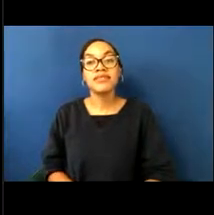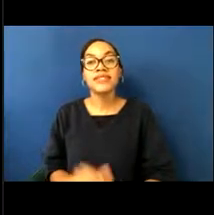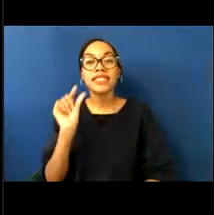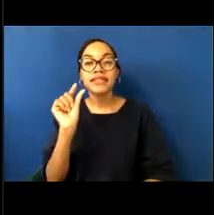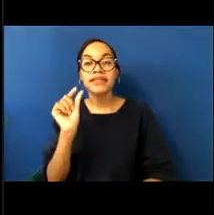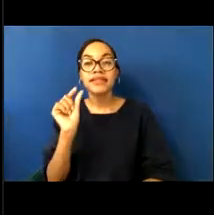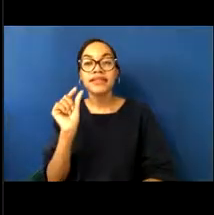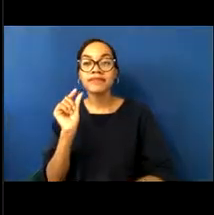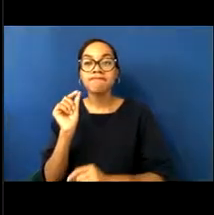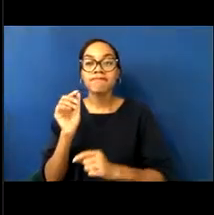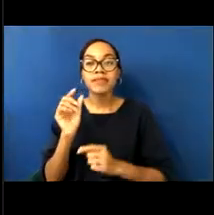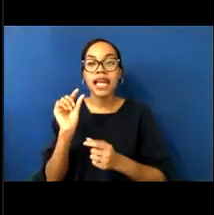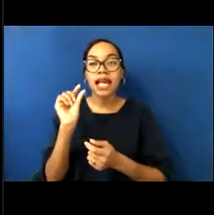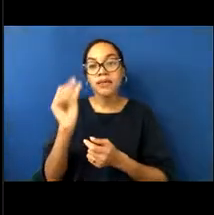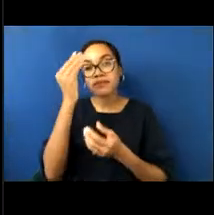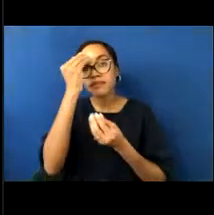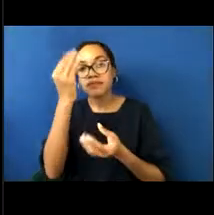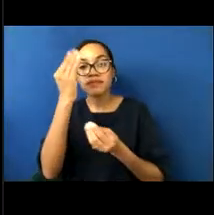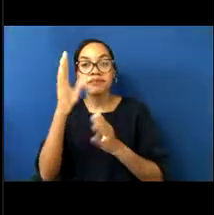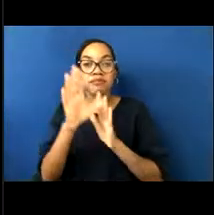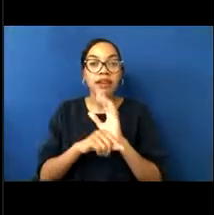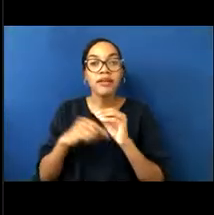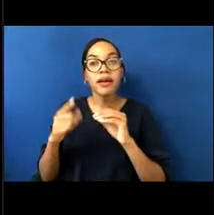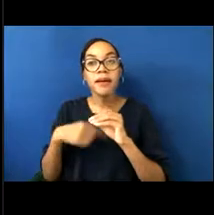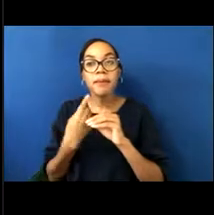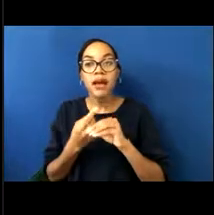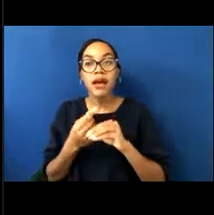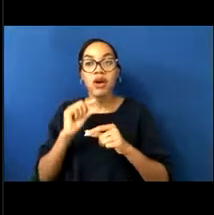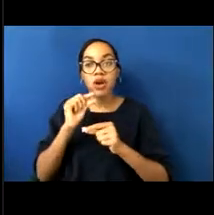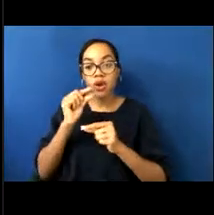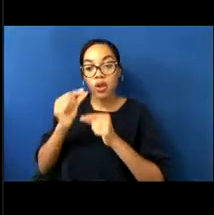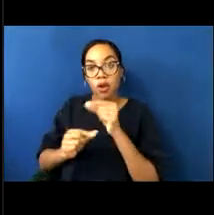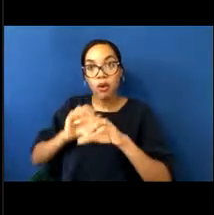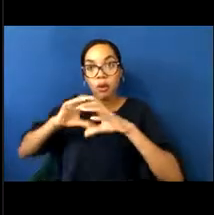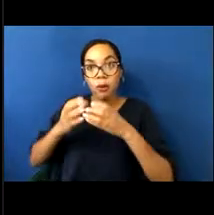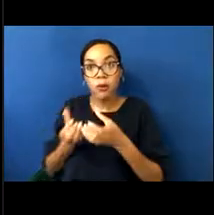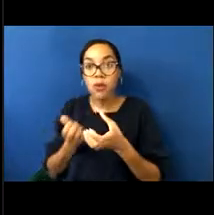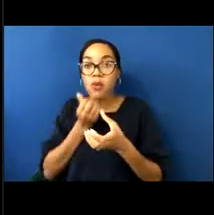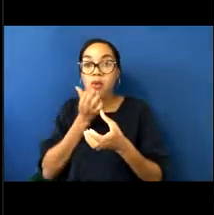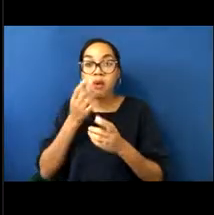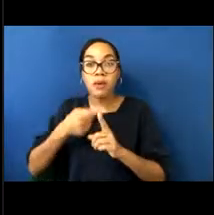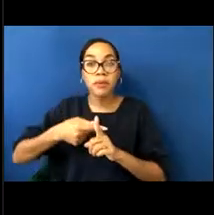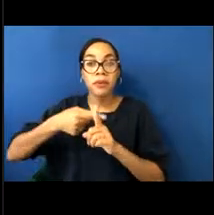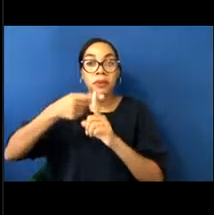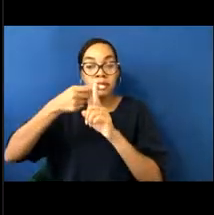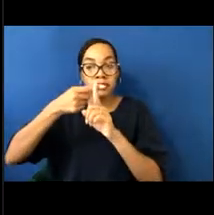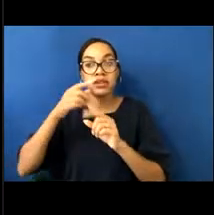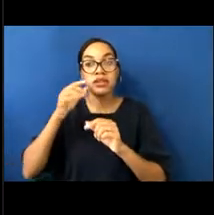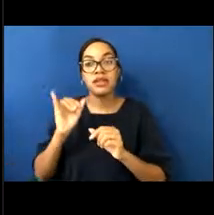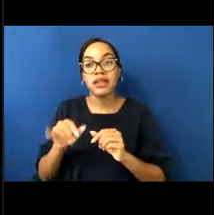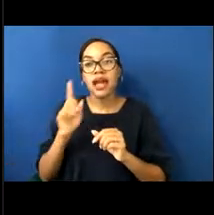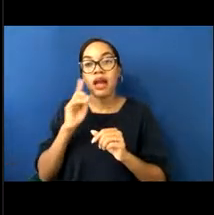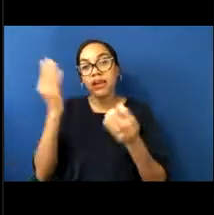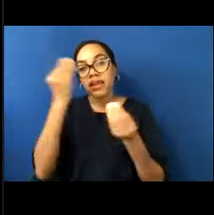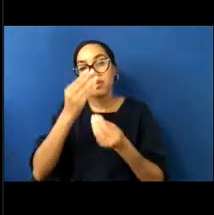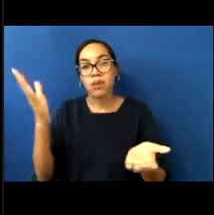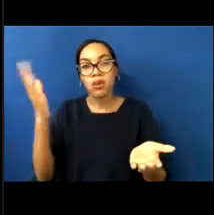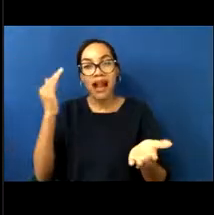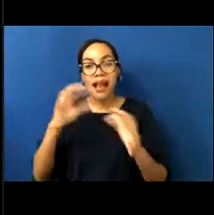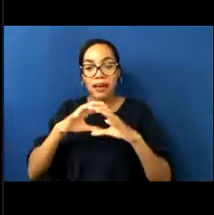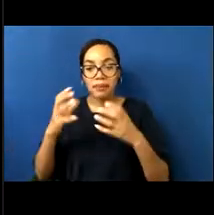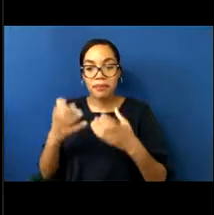global warming, because I'll be talking about warming oceans, sea turtles, and fish, I want to give you all a sense of why our planet is warming. So this